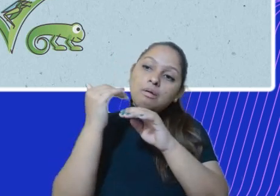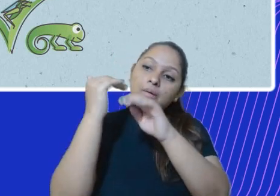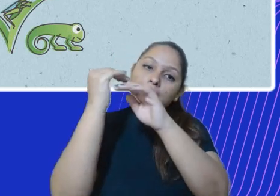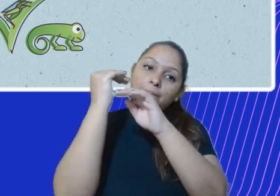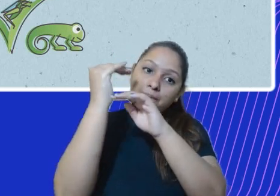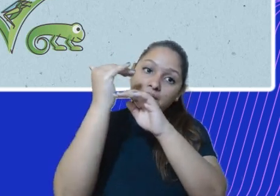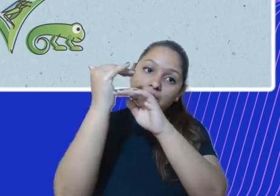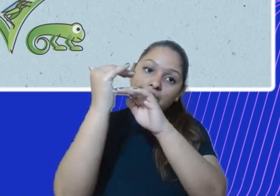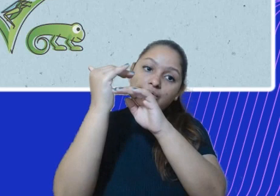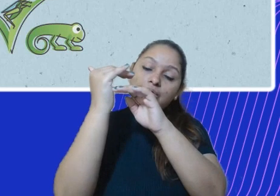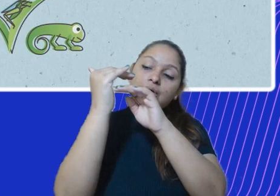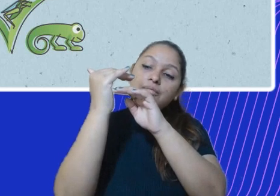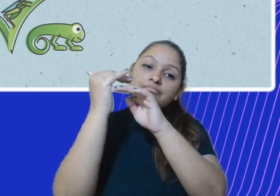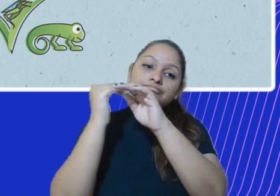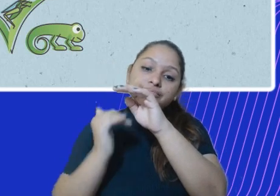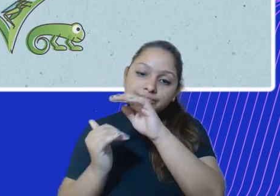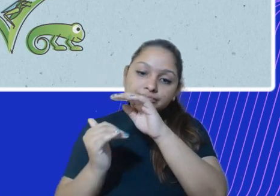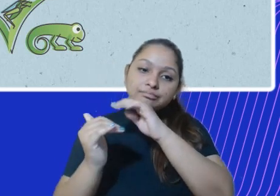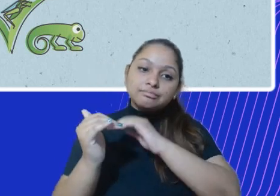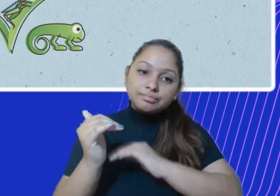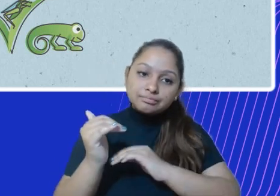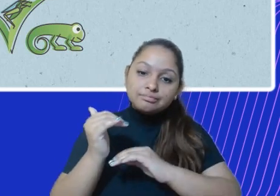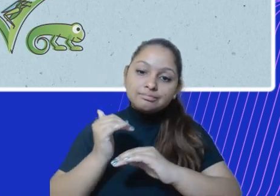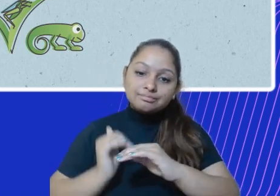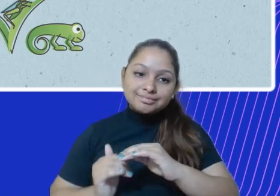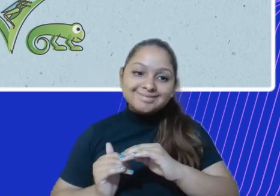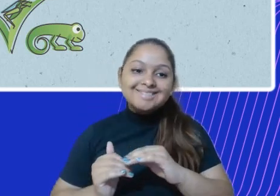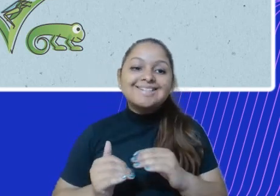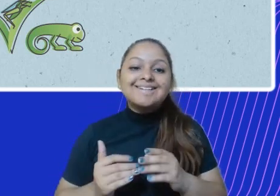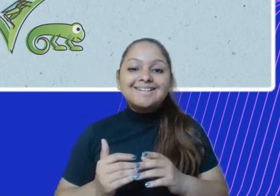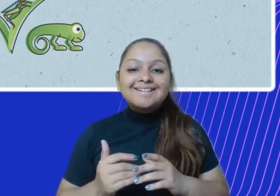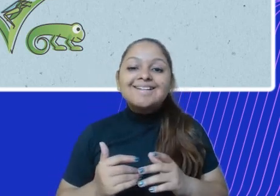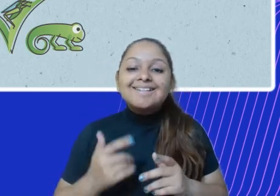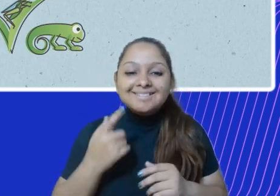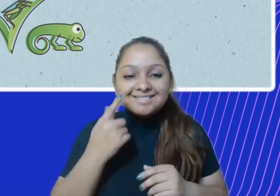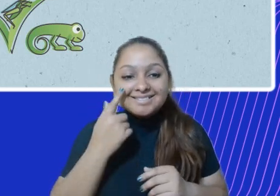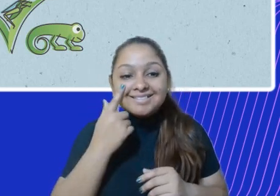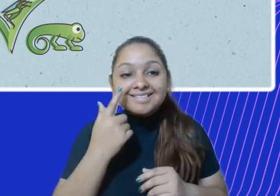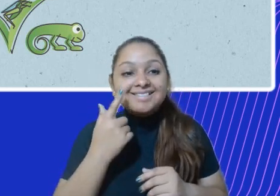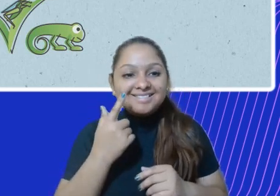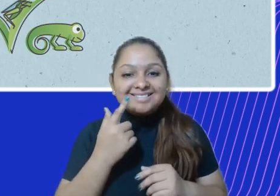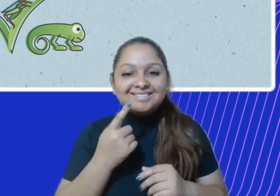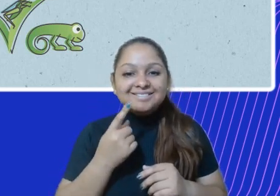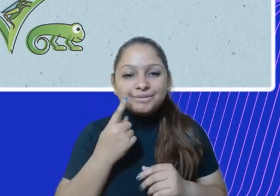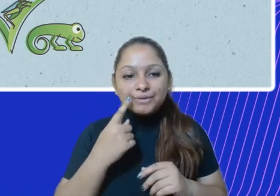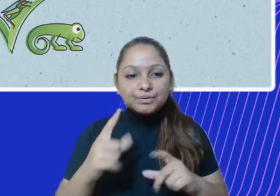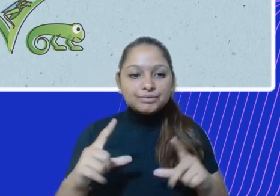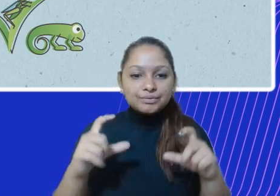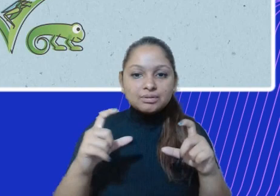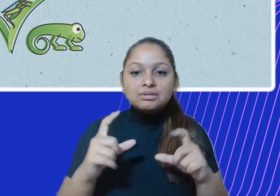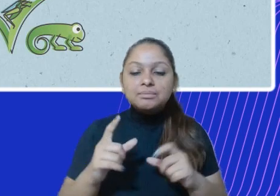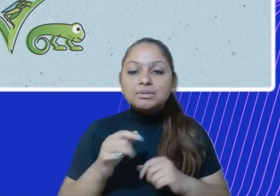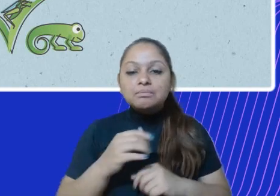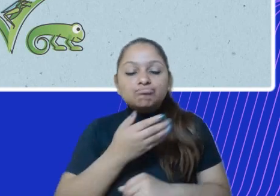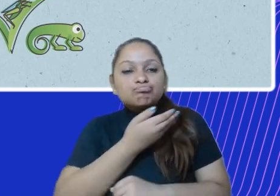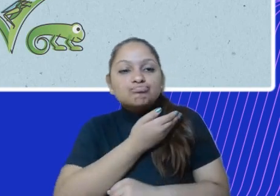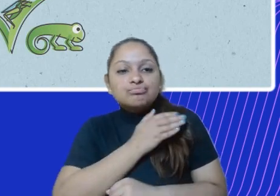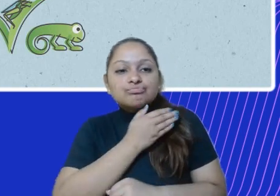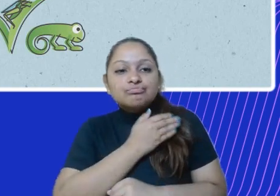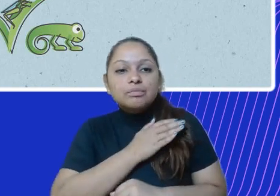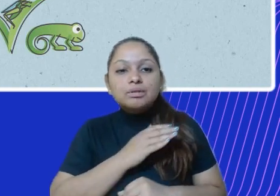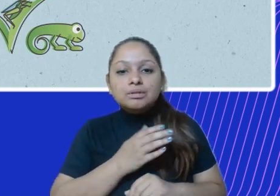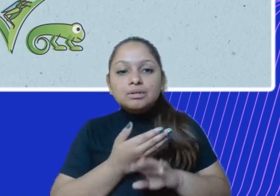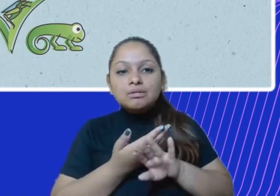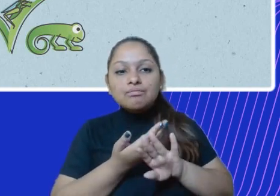people, and in its nature, in its DNA, they are excluding. And when we